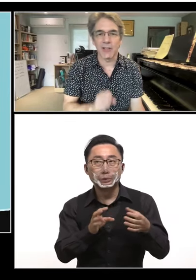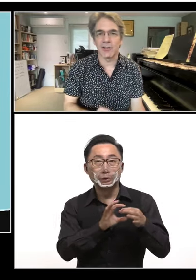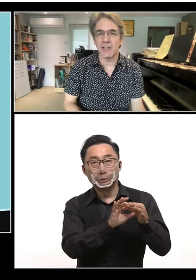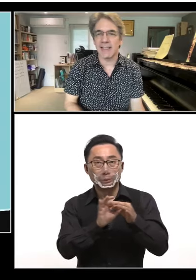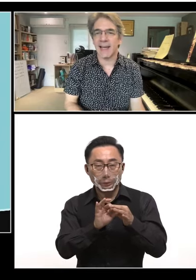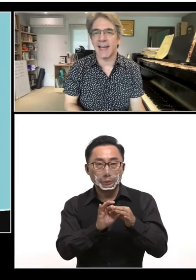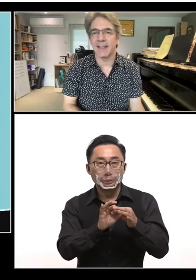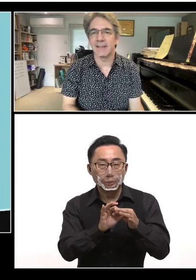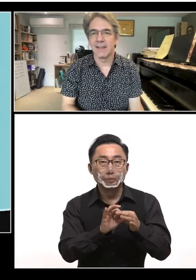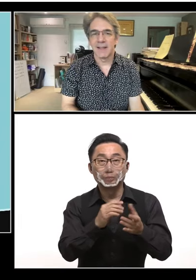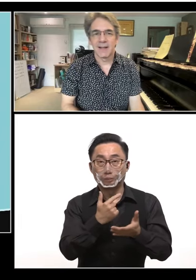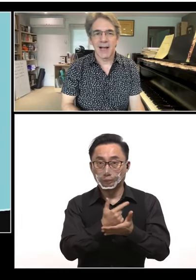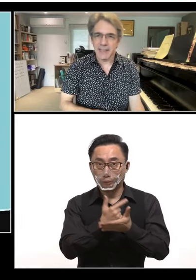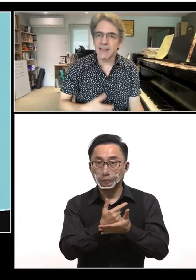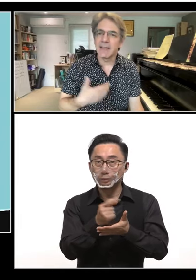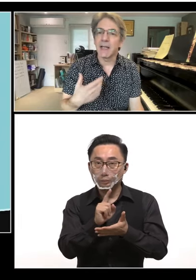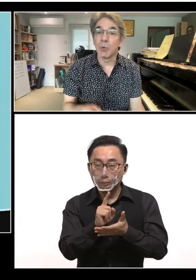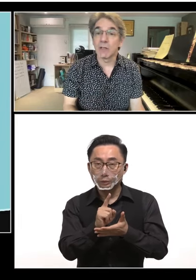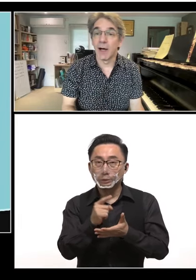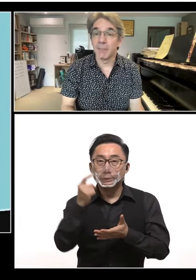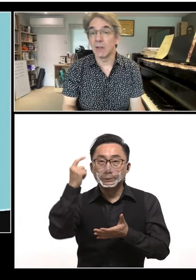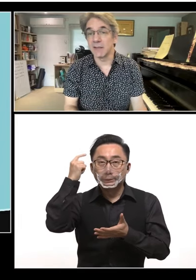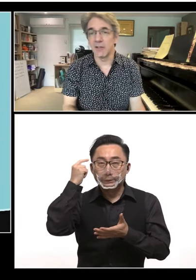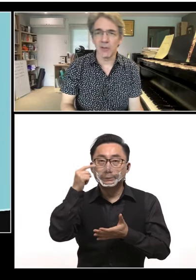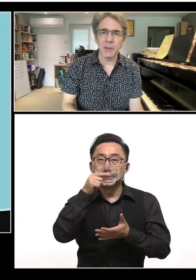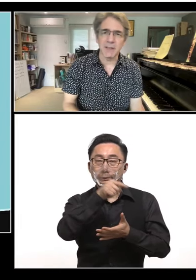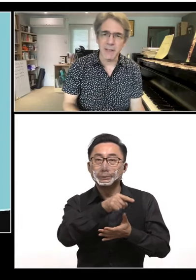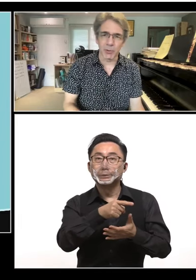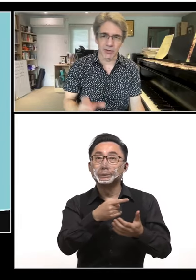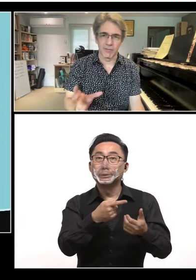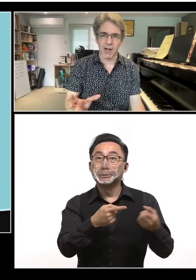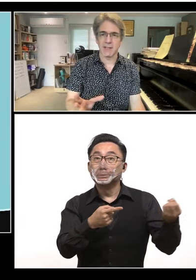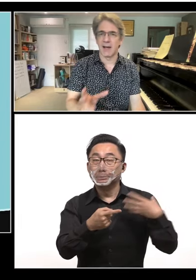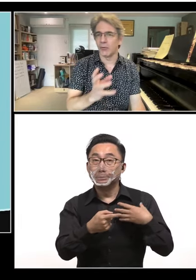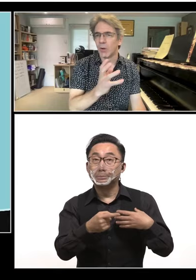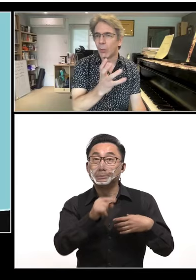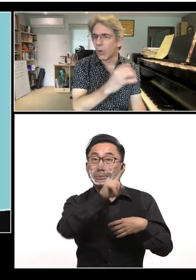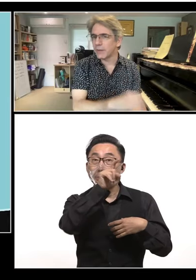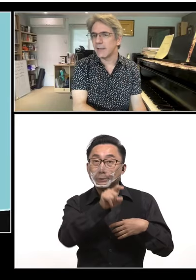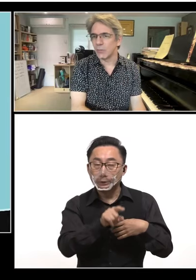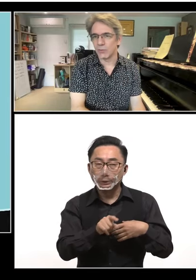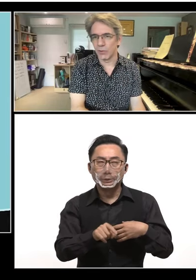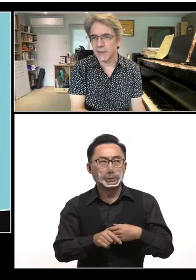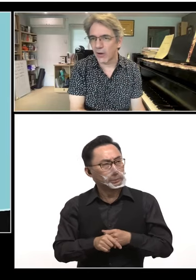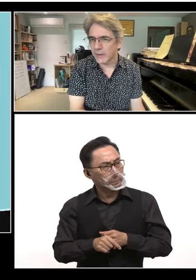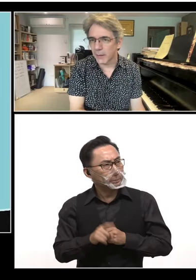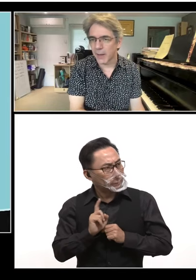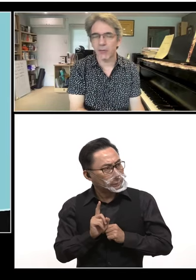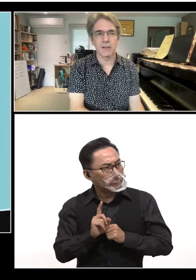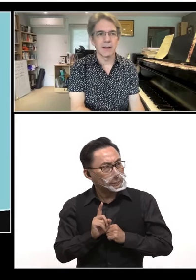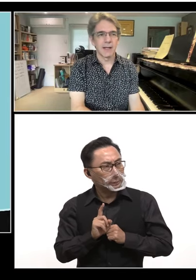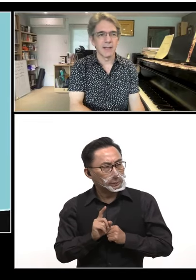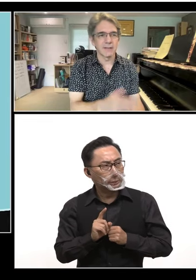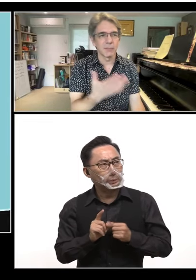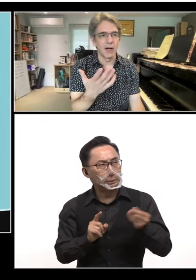any question he had, I needed to take more time to listen a little bit deeper to find out what he was really talking